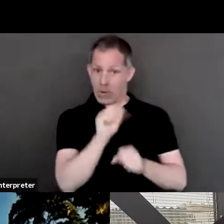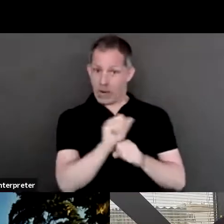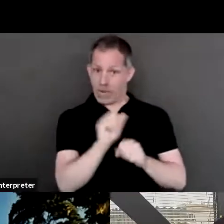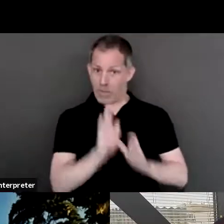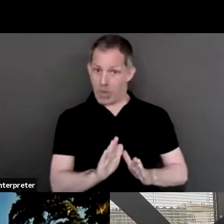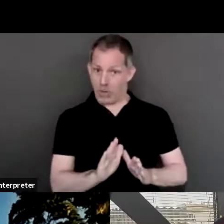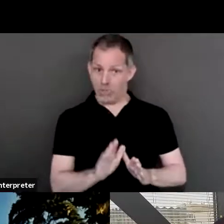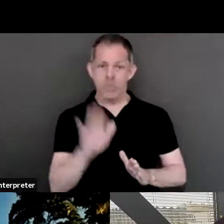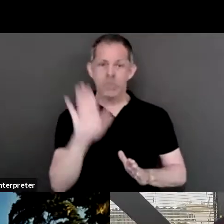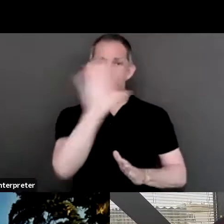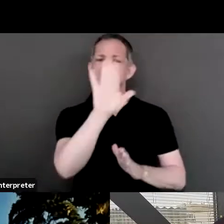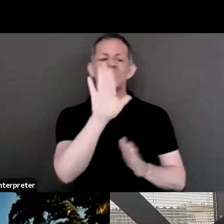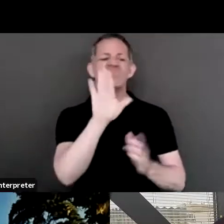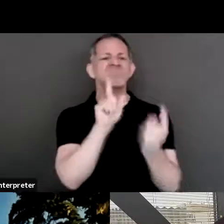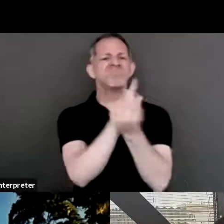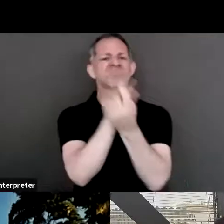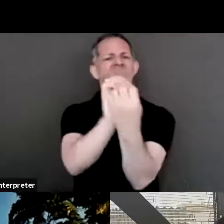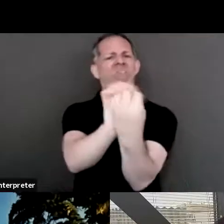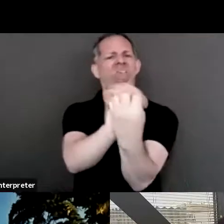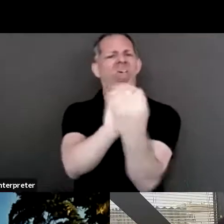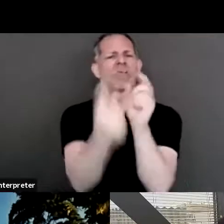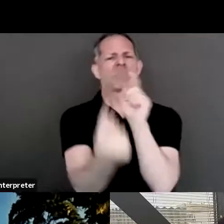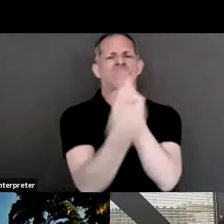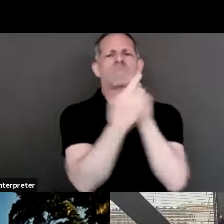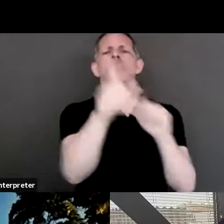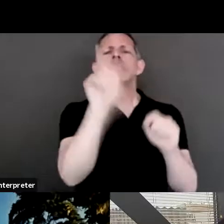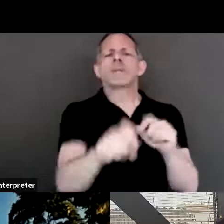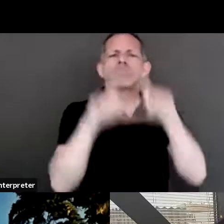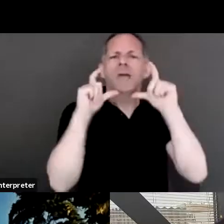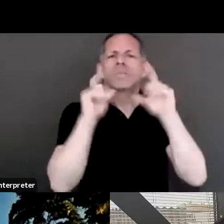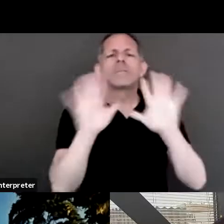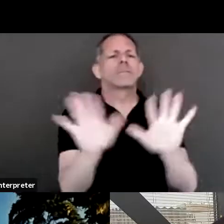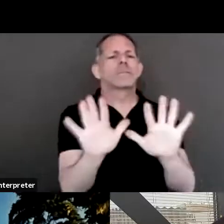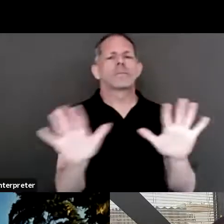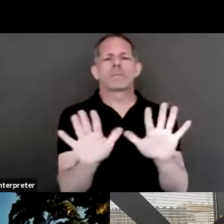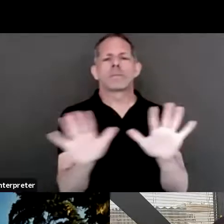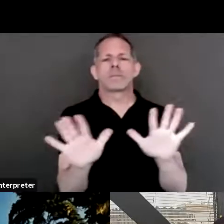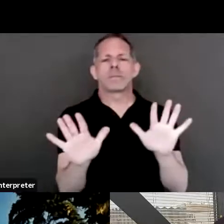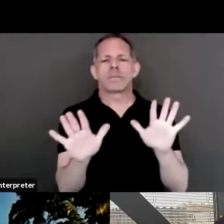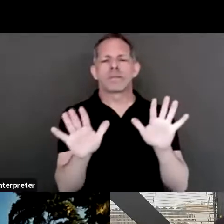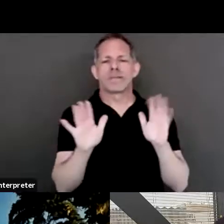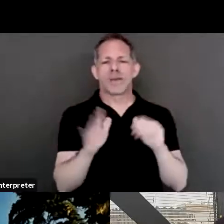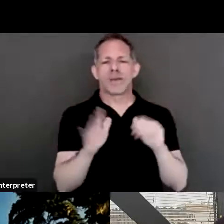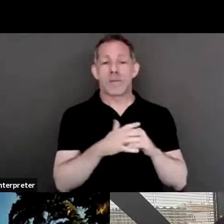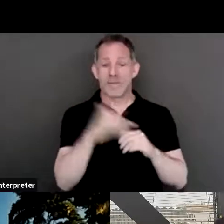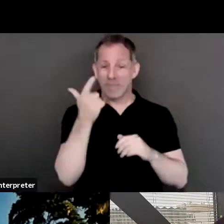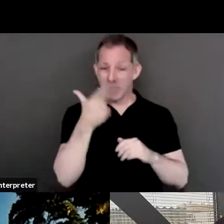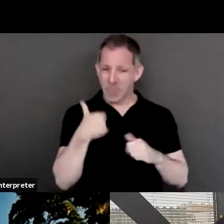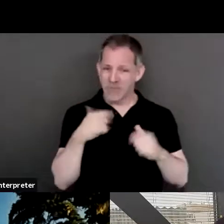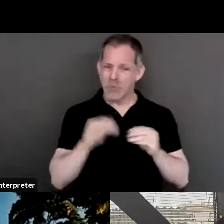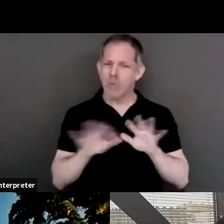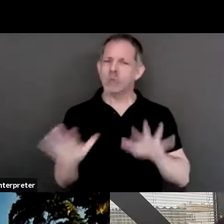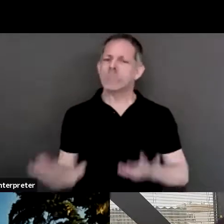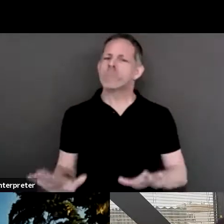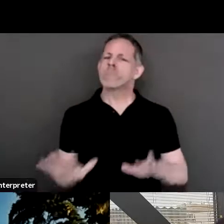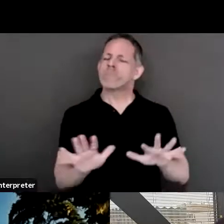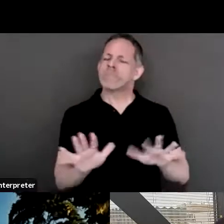whole pandemic, we're really relying on the sort of common sense and goodwill of the